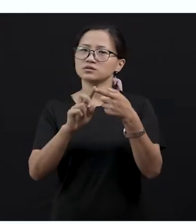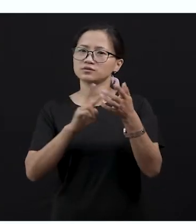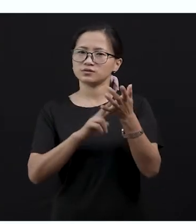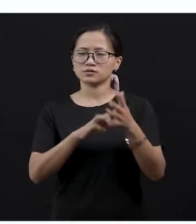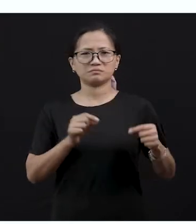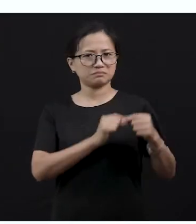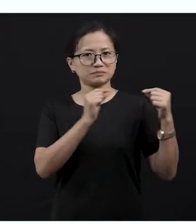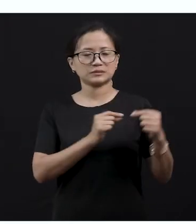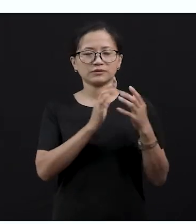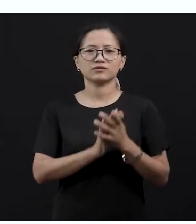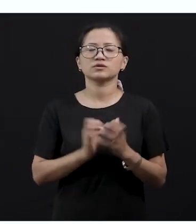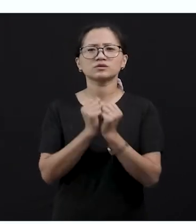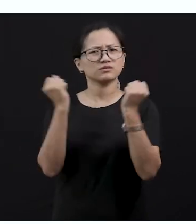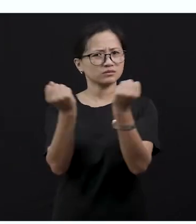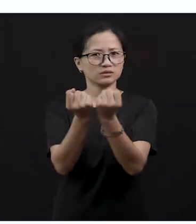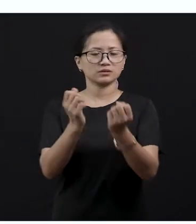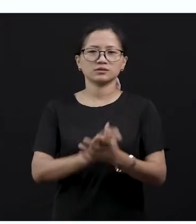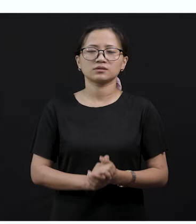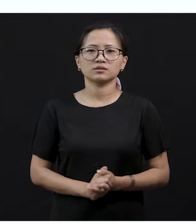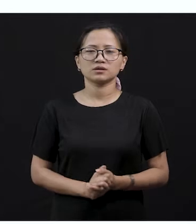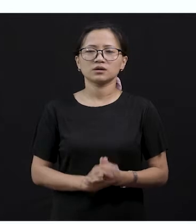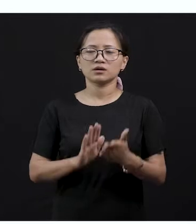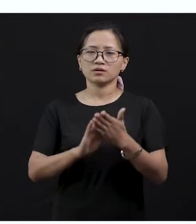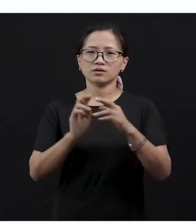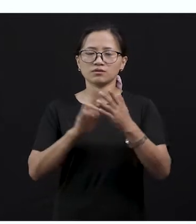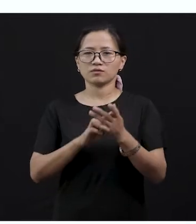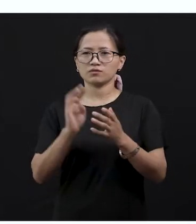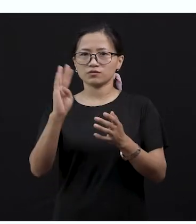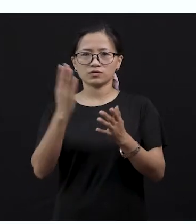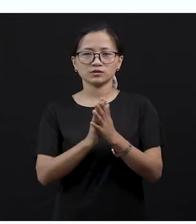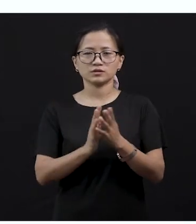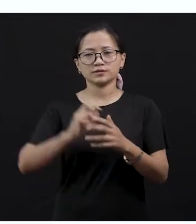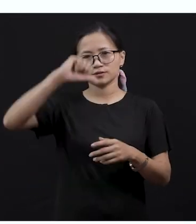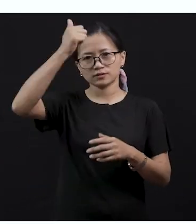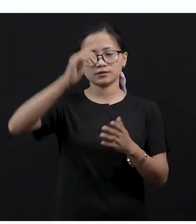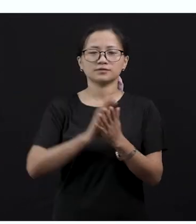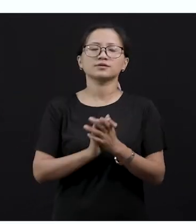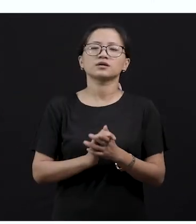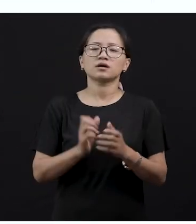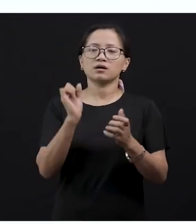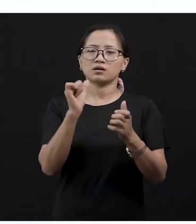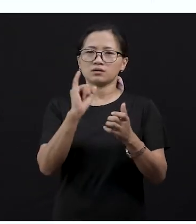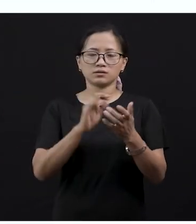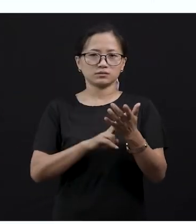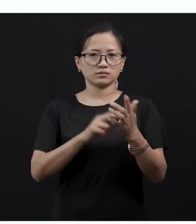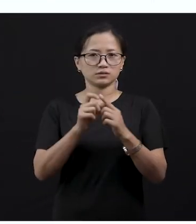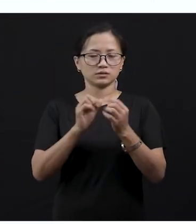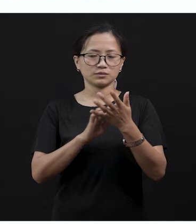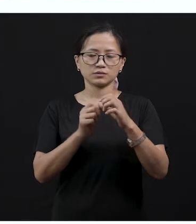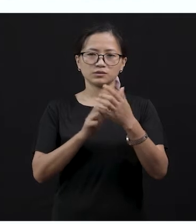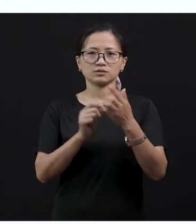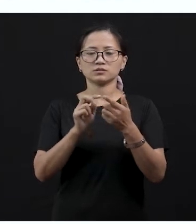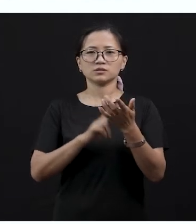our society, while some of them have fought for our Indian independence. Okay, so